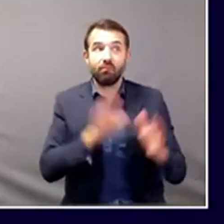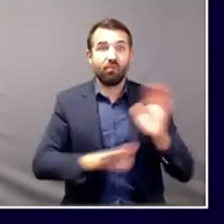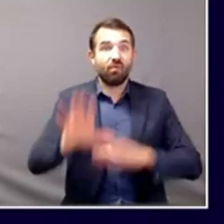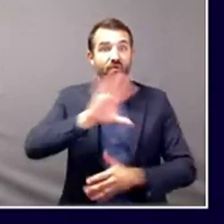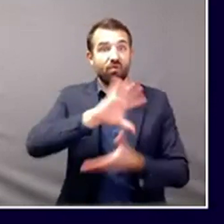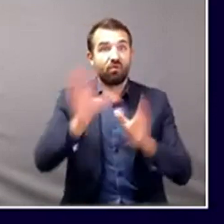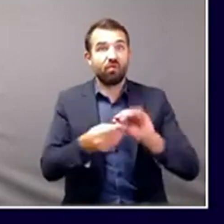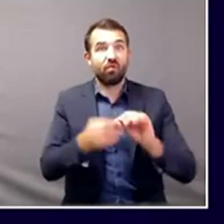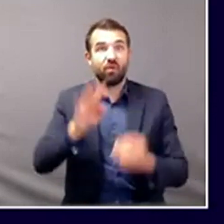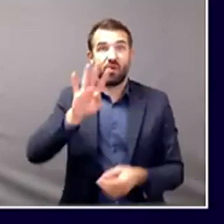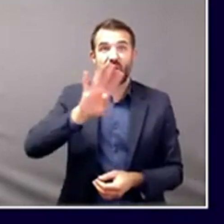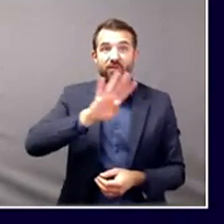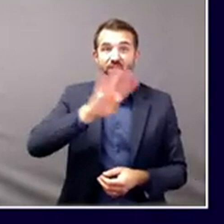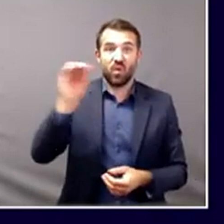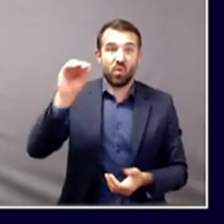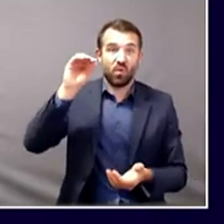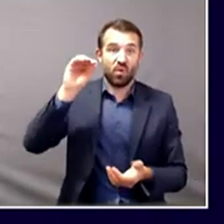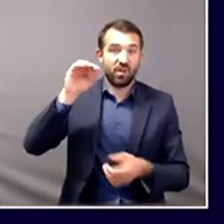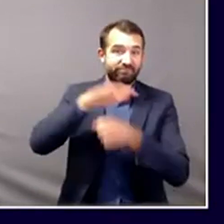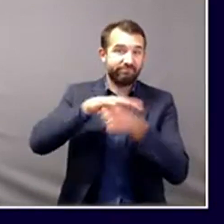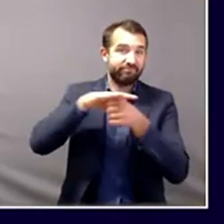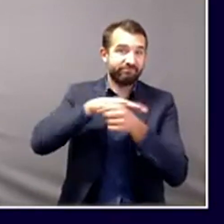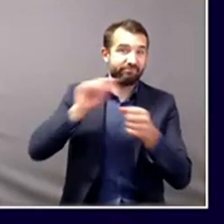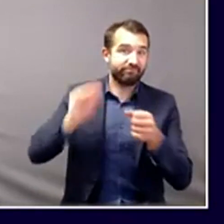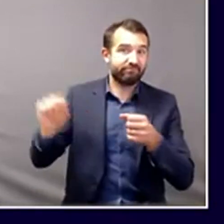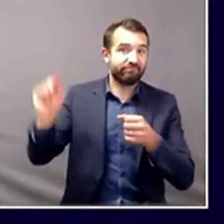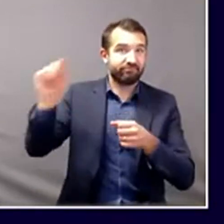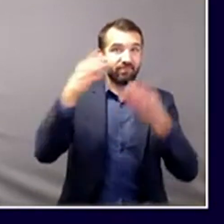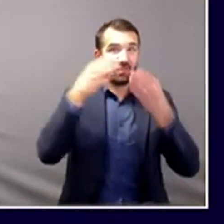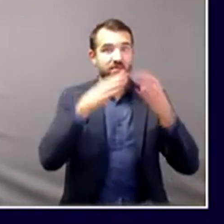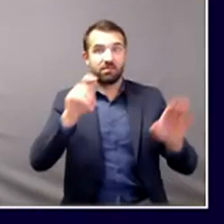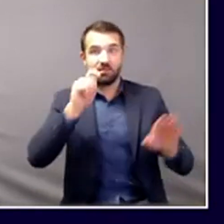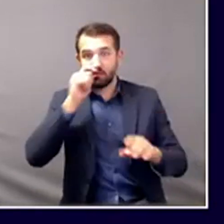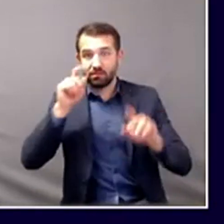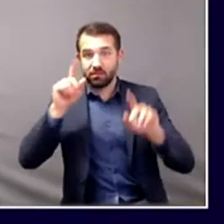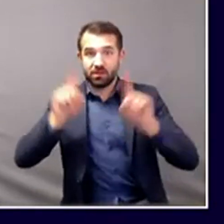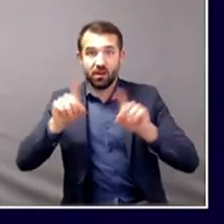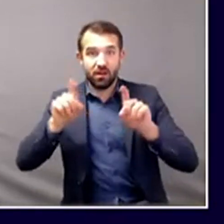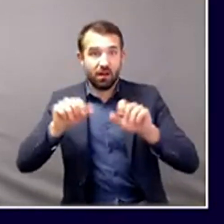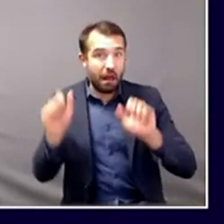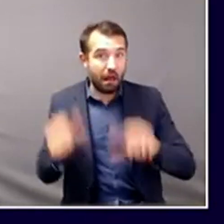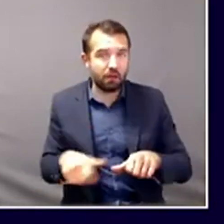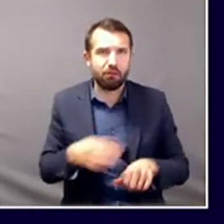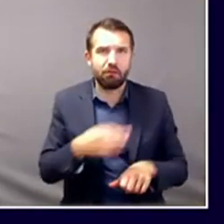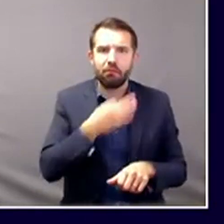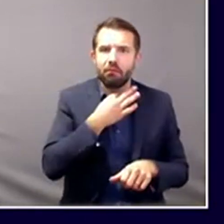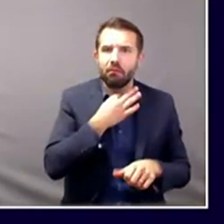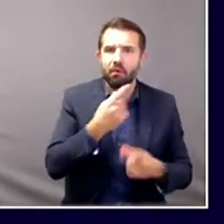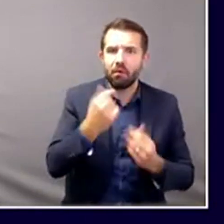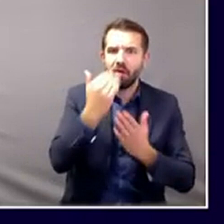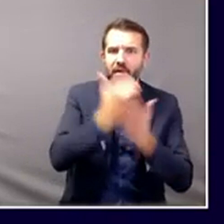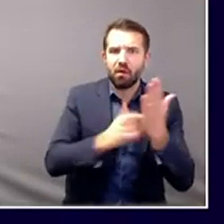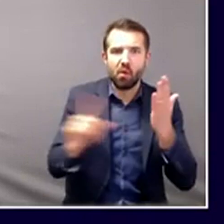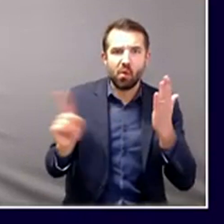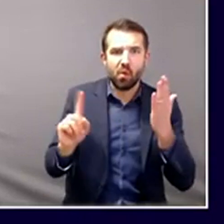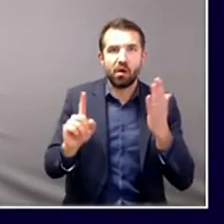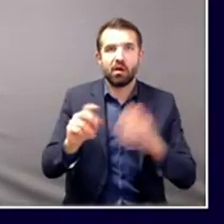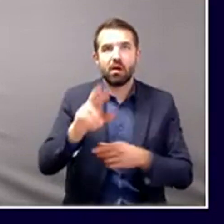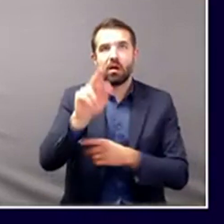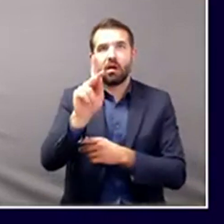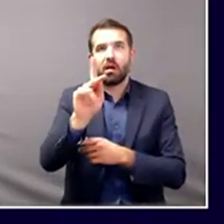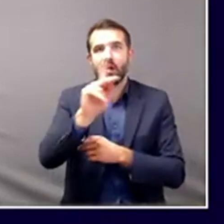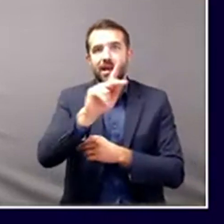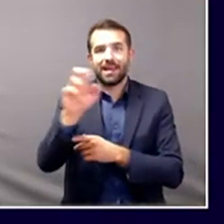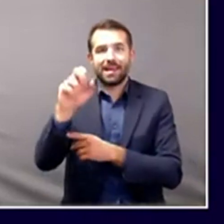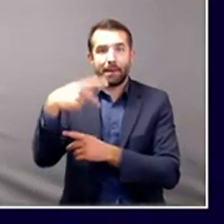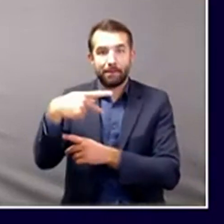that are available to the public. For a list of where you can get tested, go to the Keep Maine Healthy website. And with that, I'll